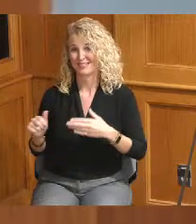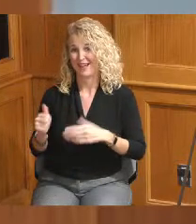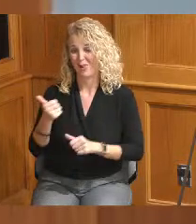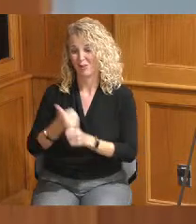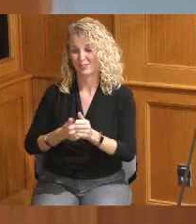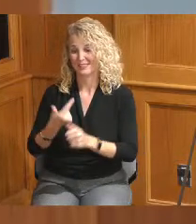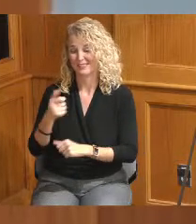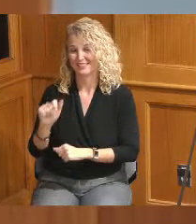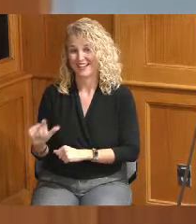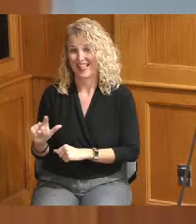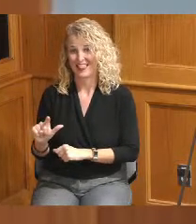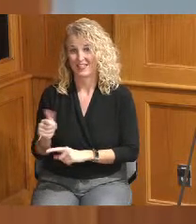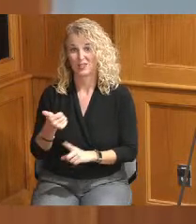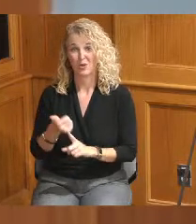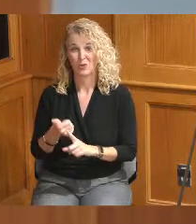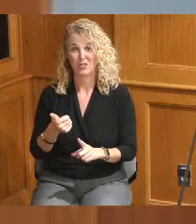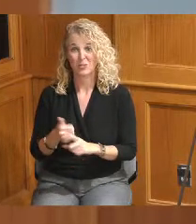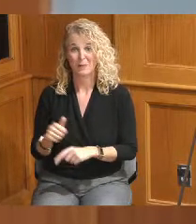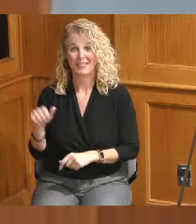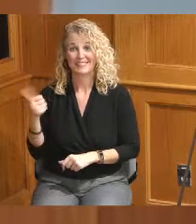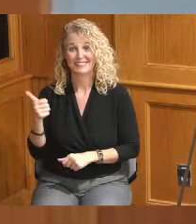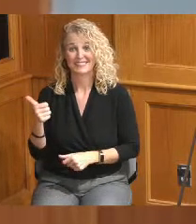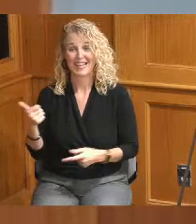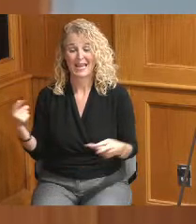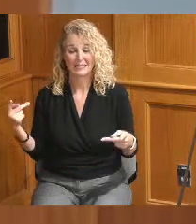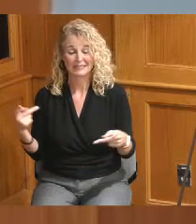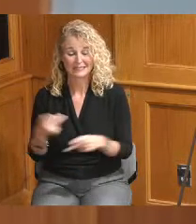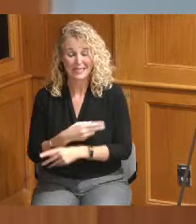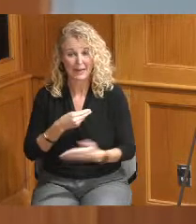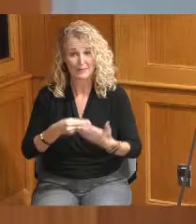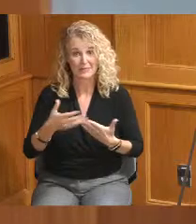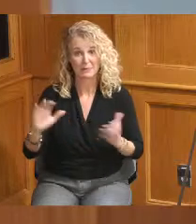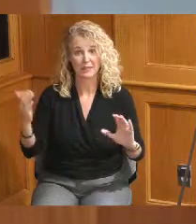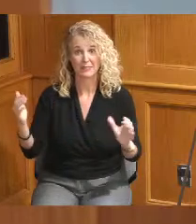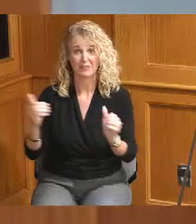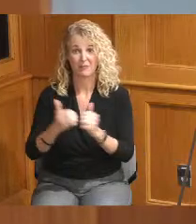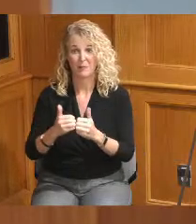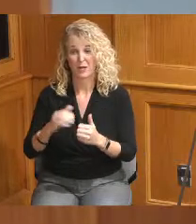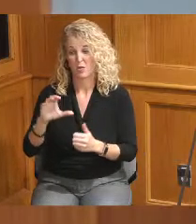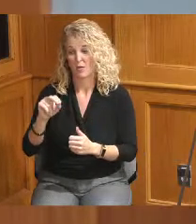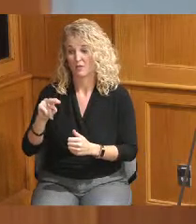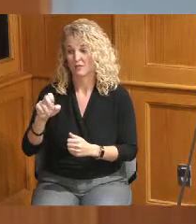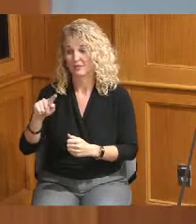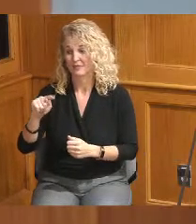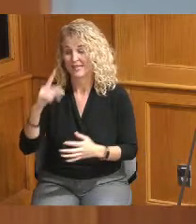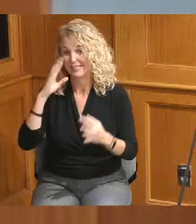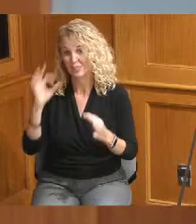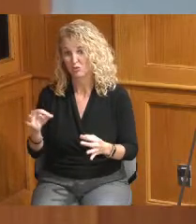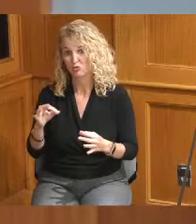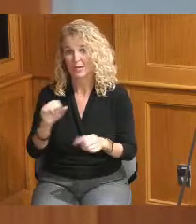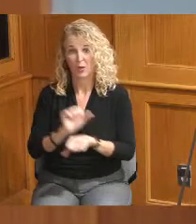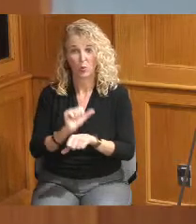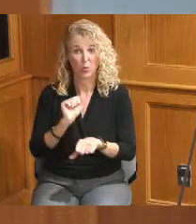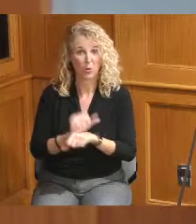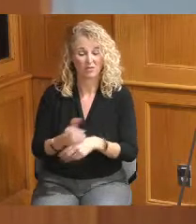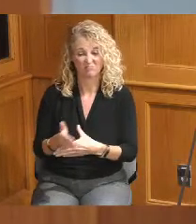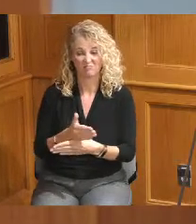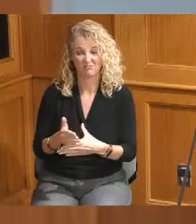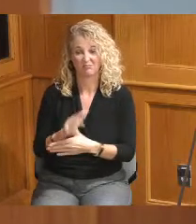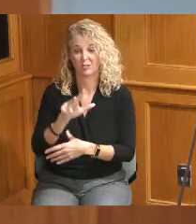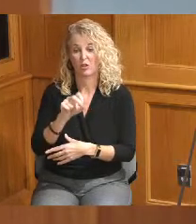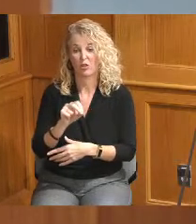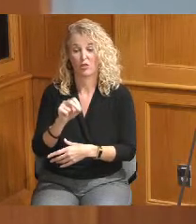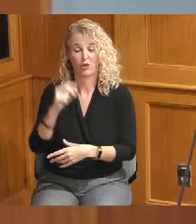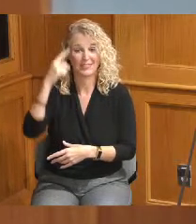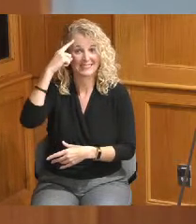gallon, which is 10 times as expensive as the consent decree work that we've done to date, which averages more like 30 cents